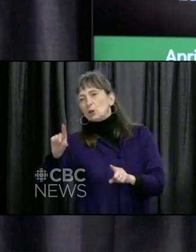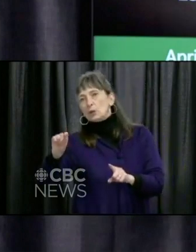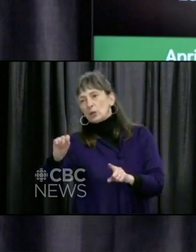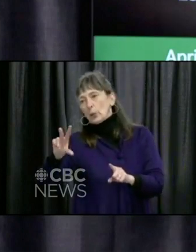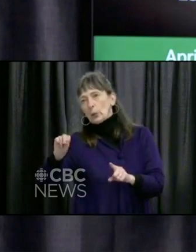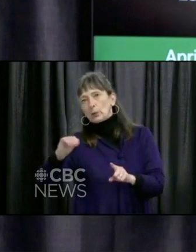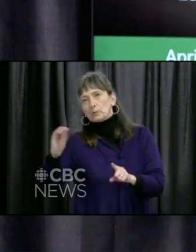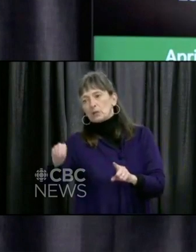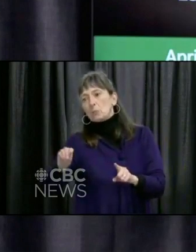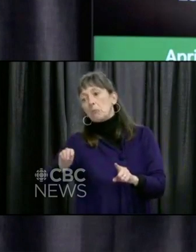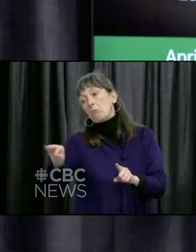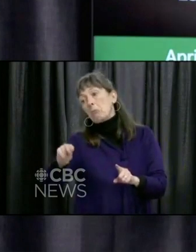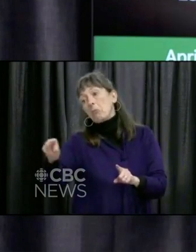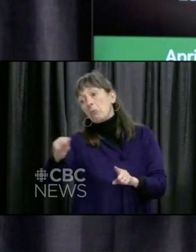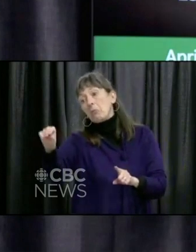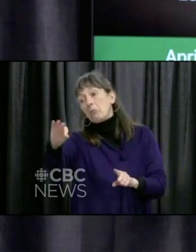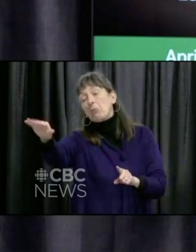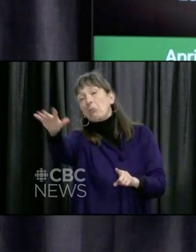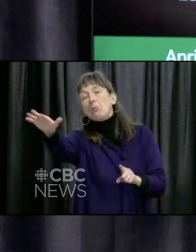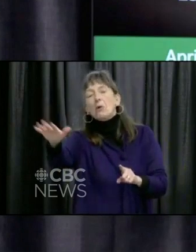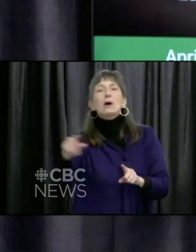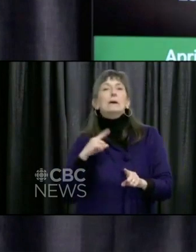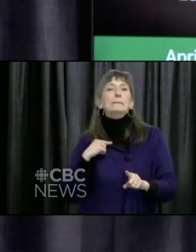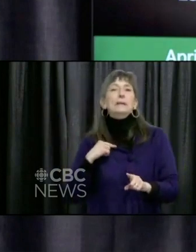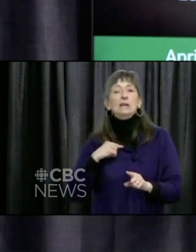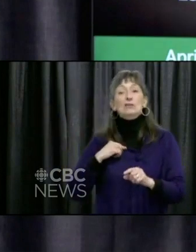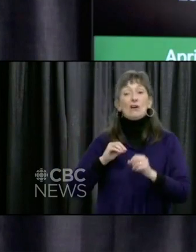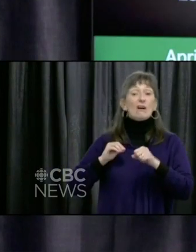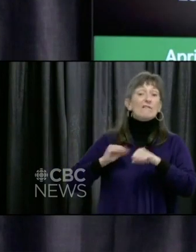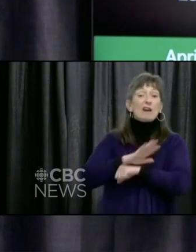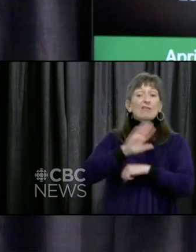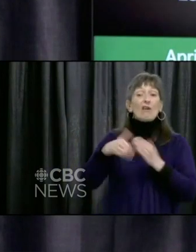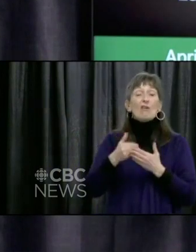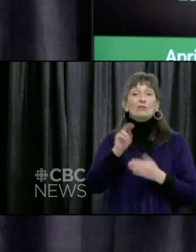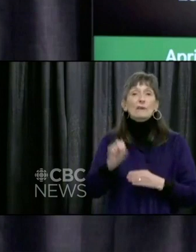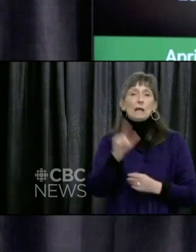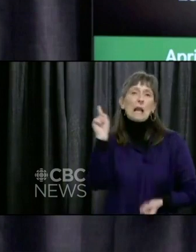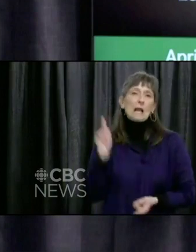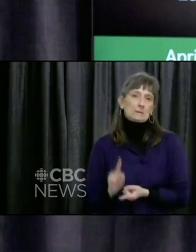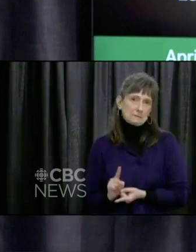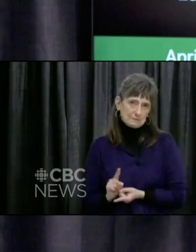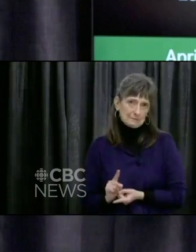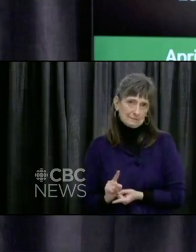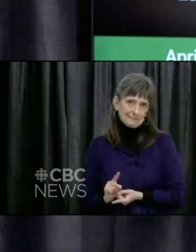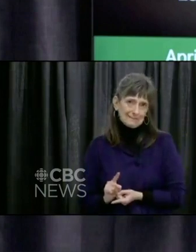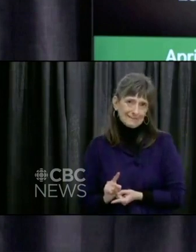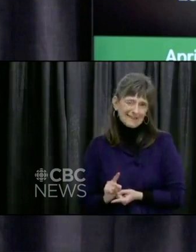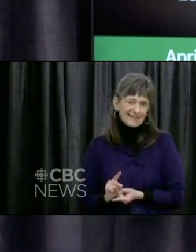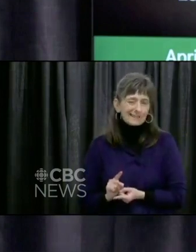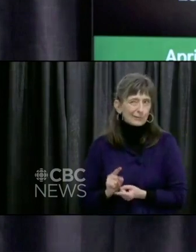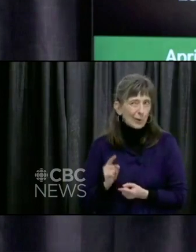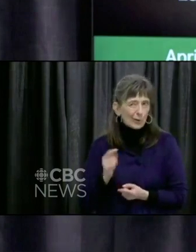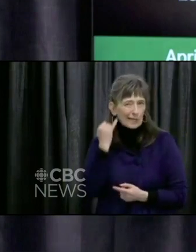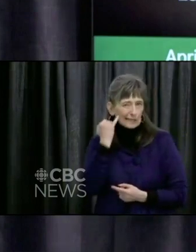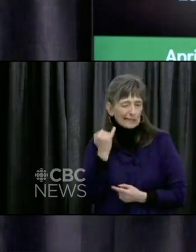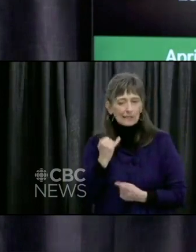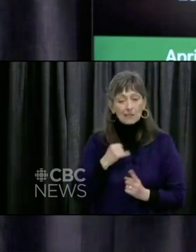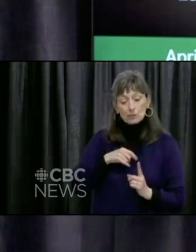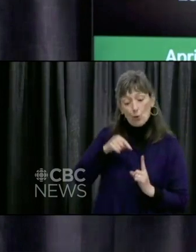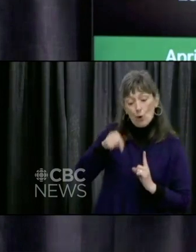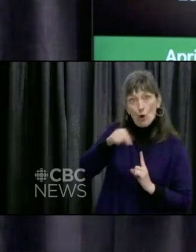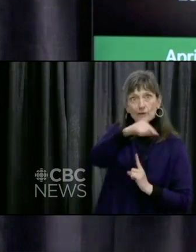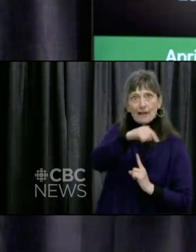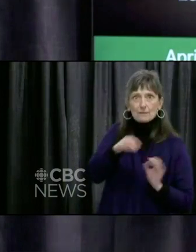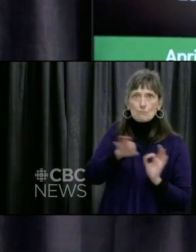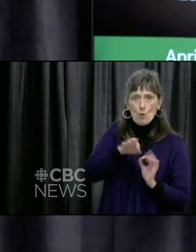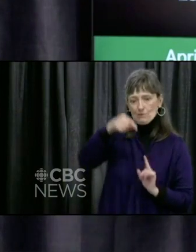individuals. It's going to spread less in your population. So what's really important there is the concept that you want to get as many contacts